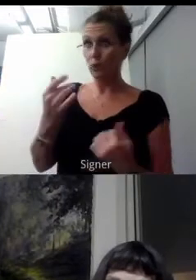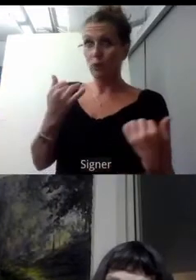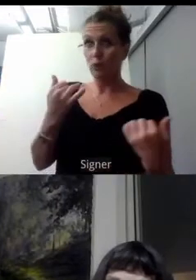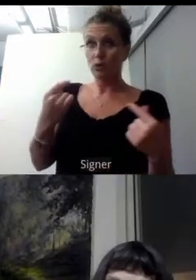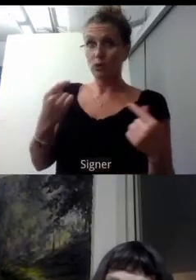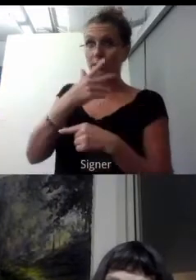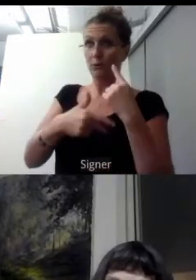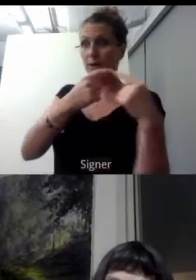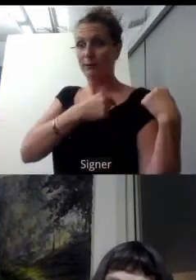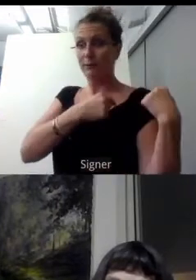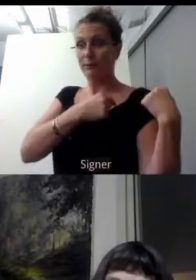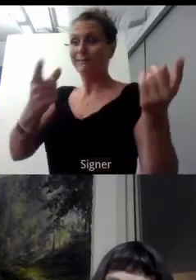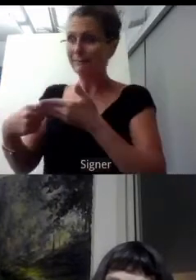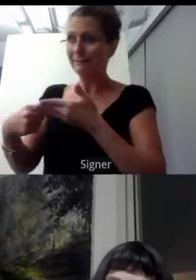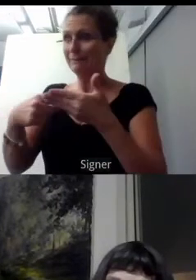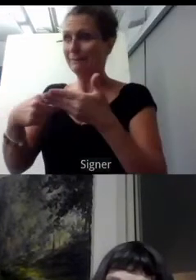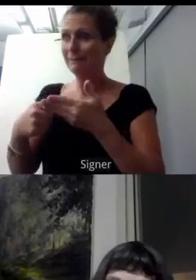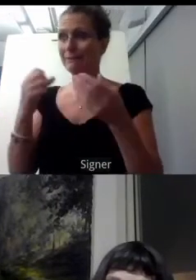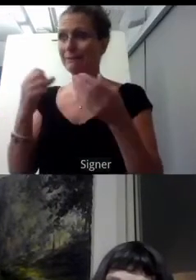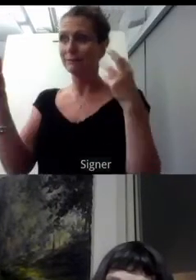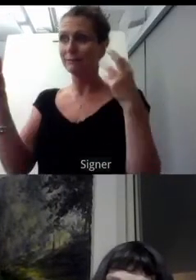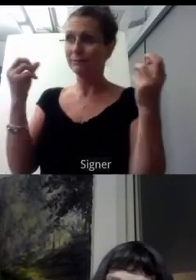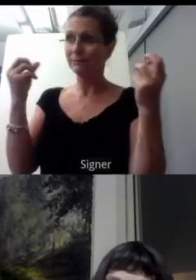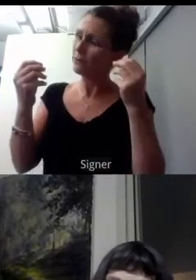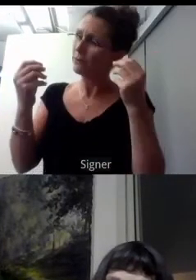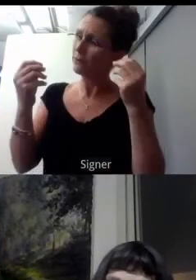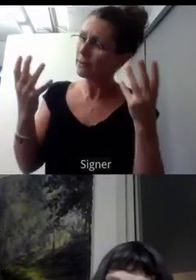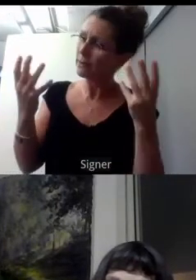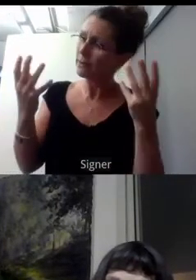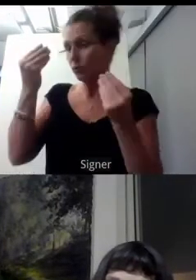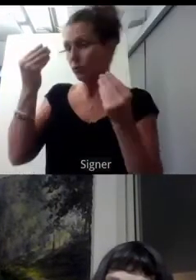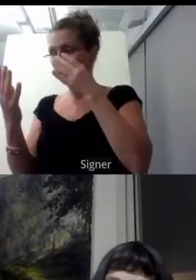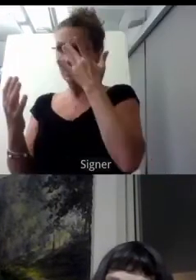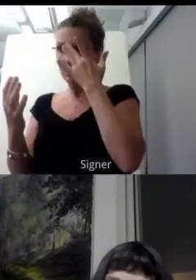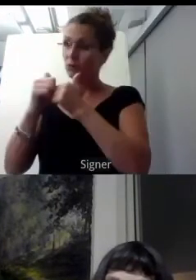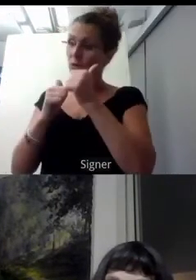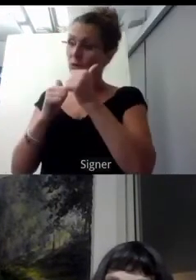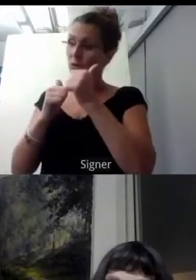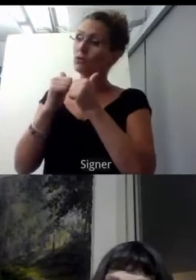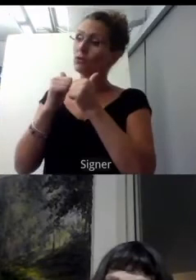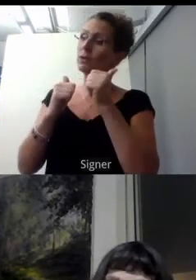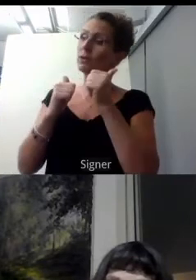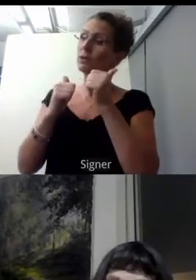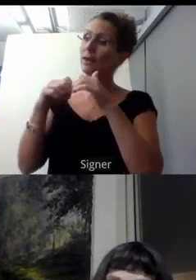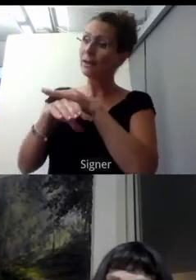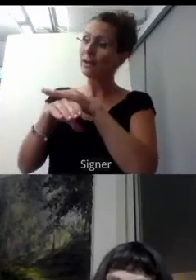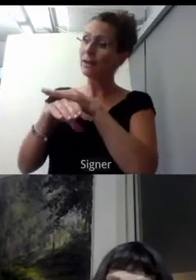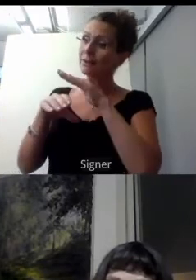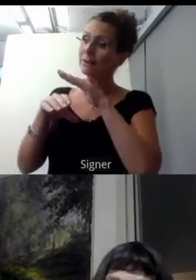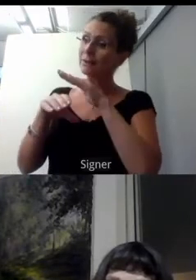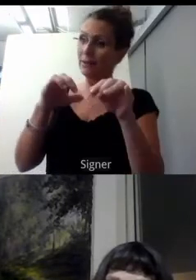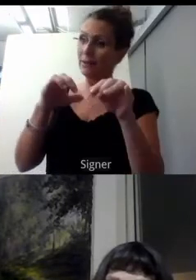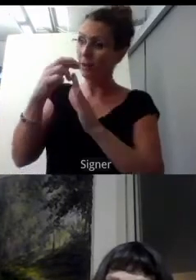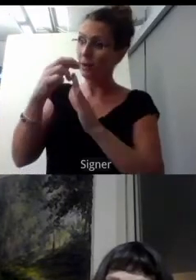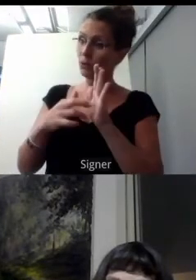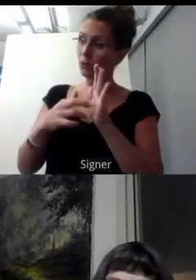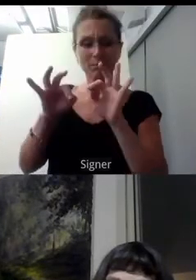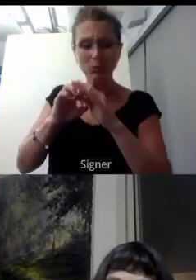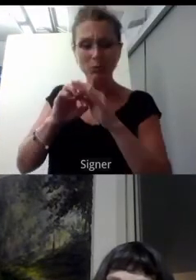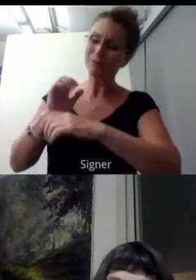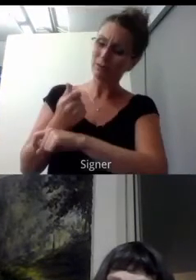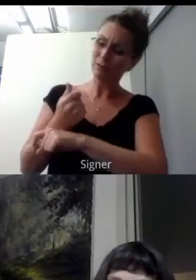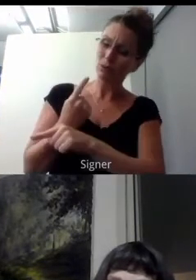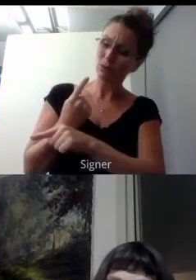structuring the development of accessibility standards and rules by having people with disabilities in the room with